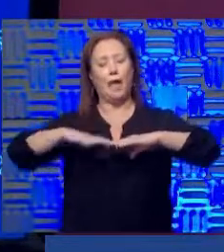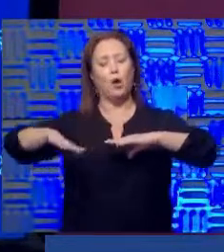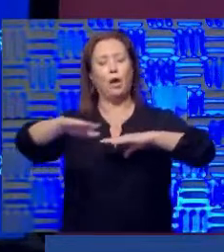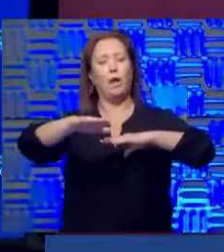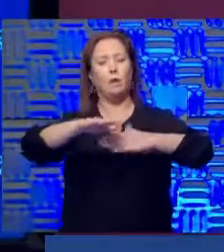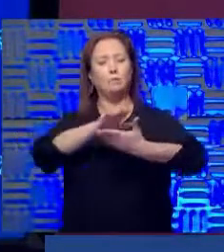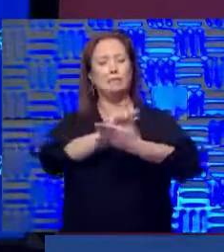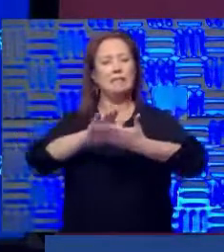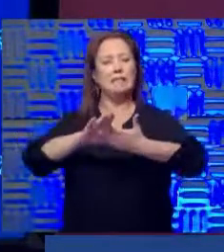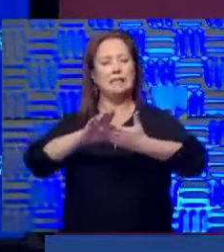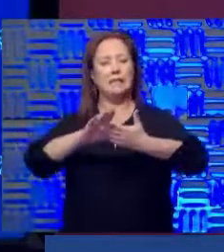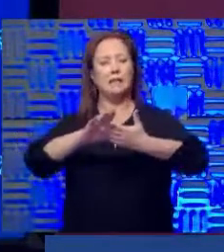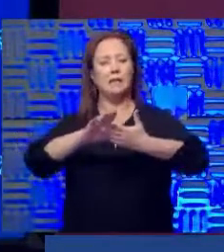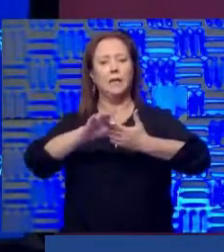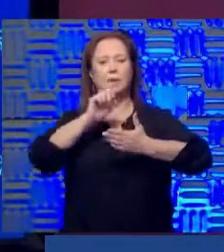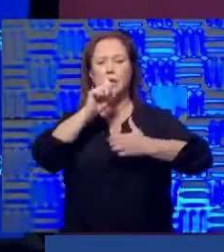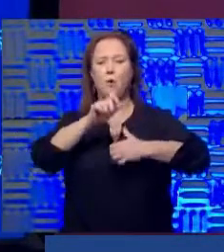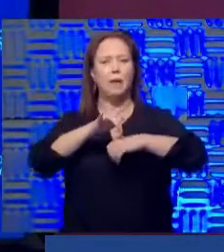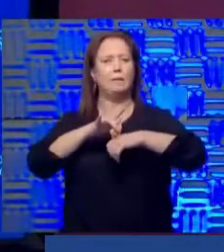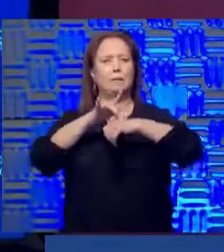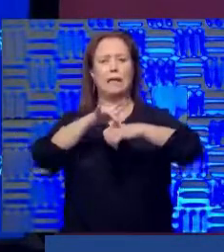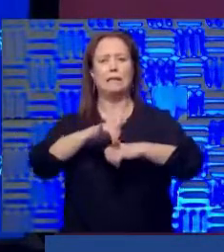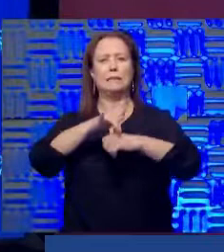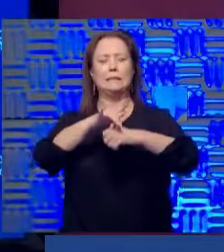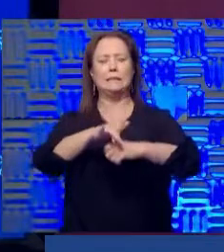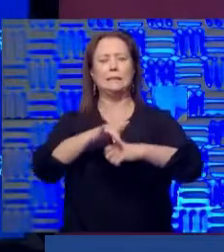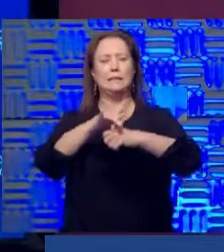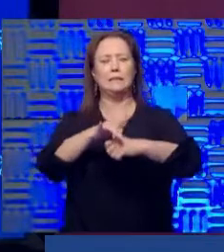it. But don't get obsessional about these things.